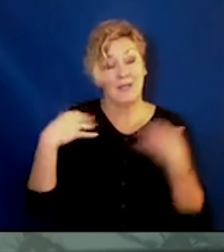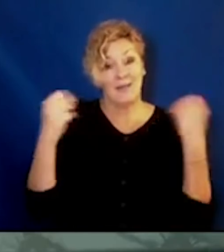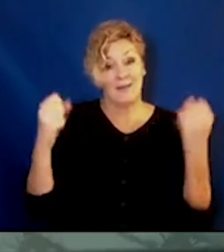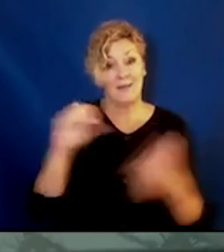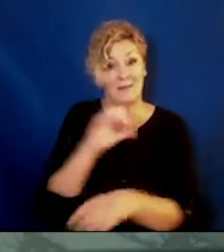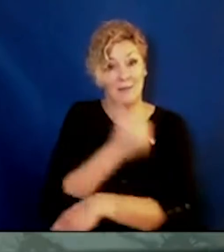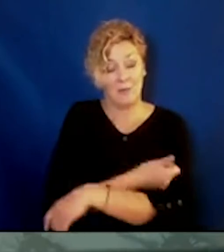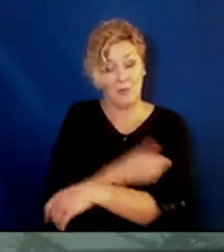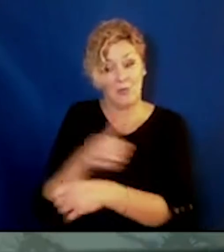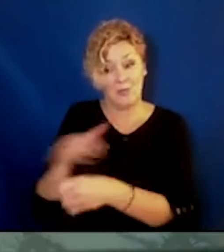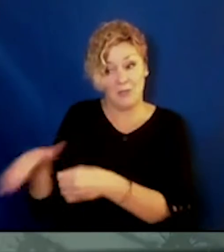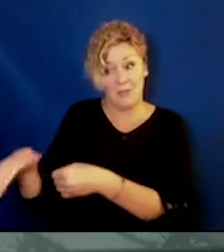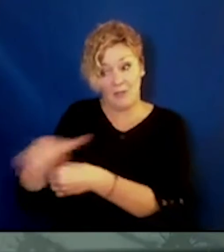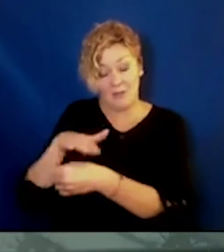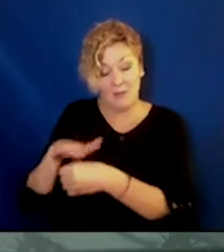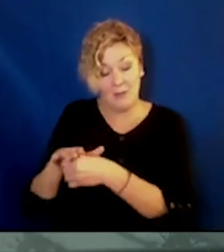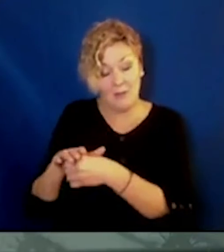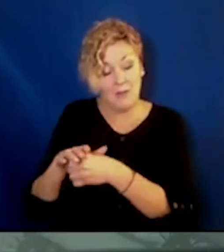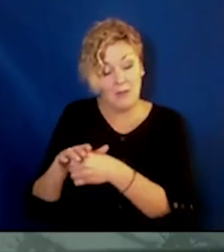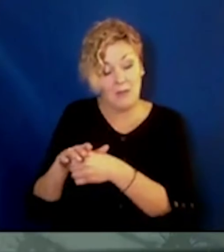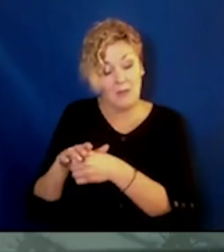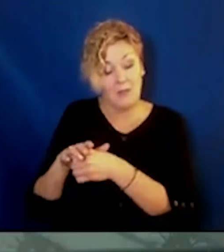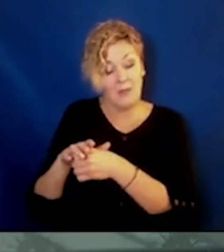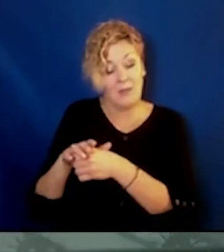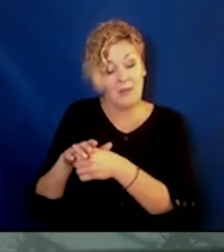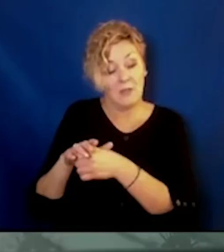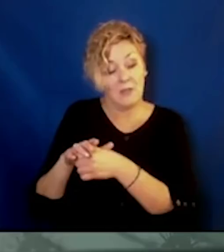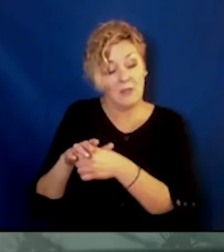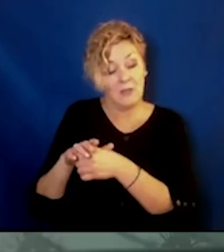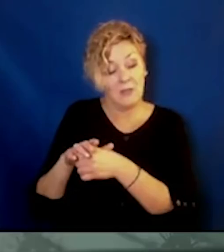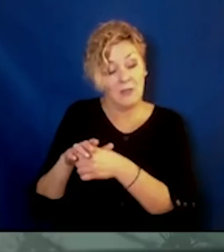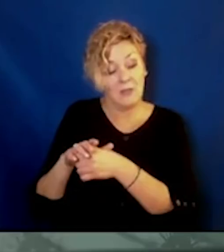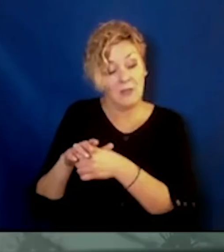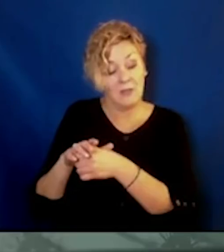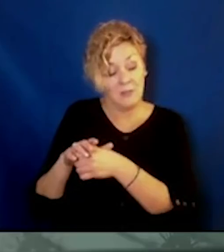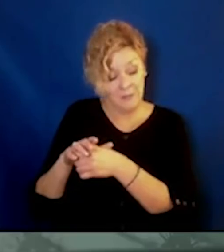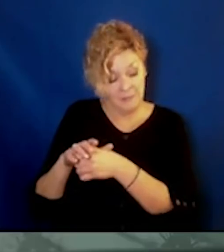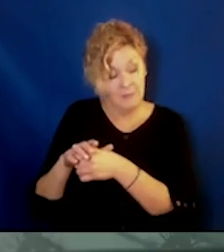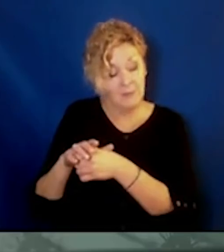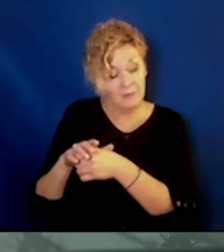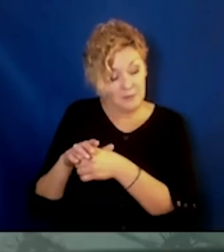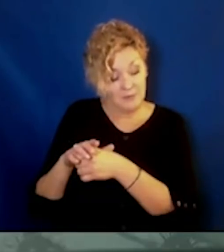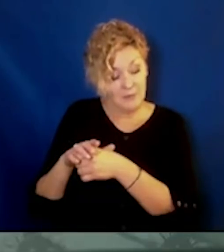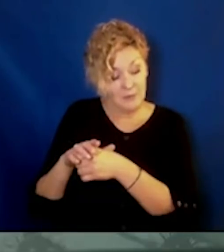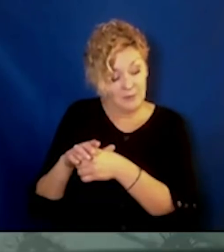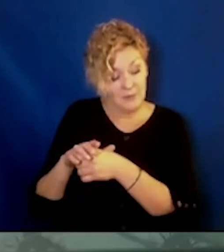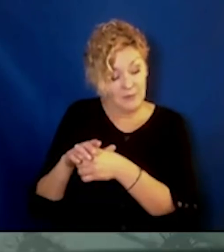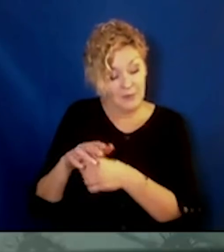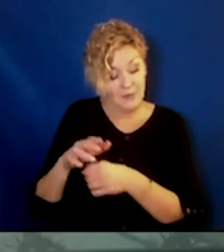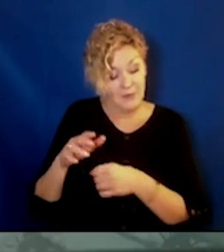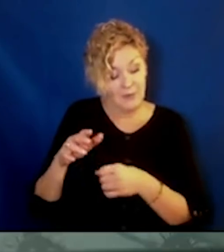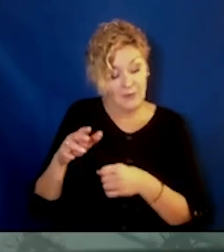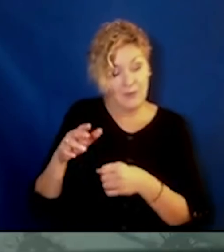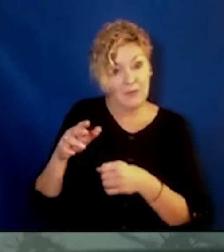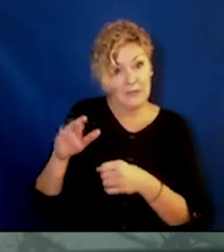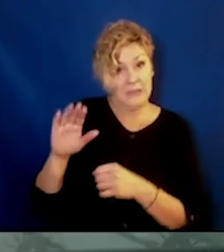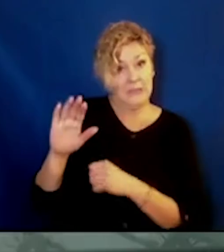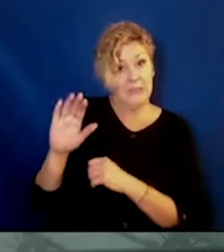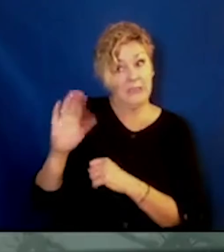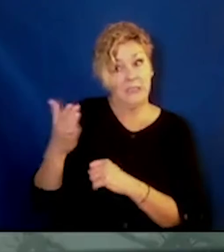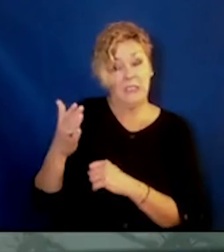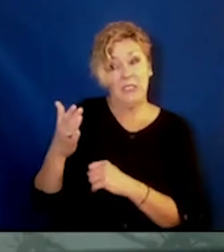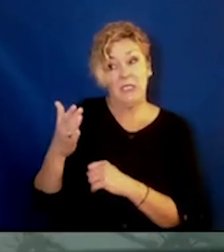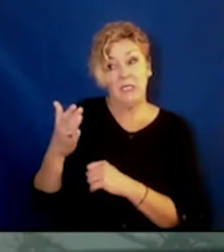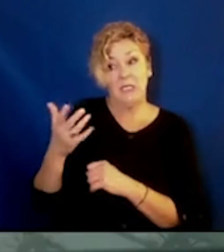been seeking influencers. We're asking people to be part of health authority campaigns, to be influencers of one another. We're